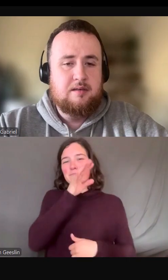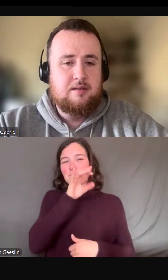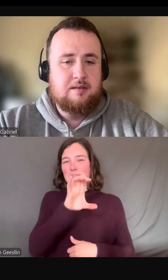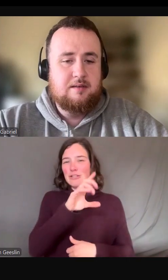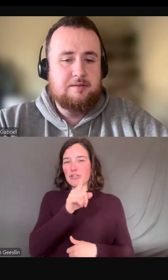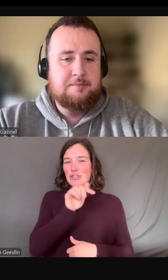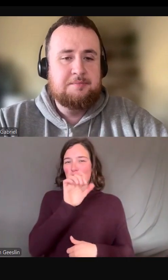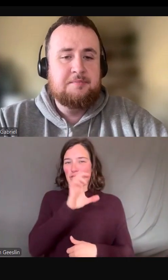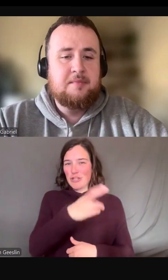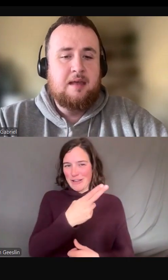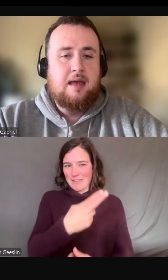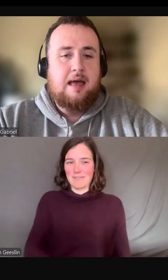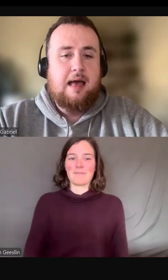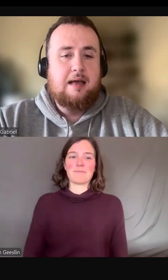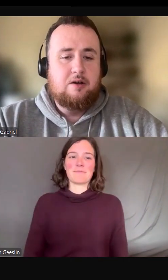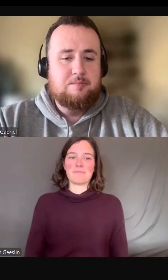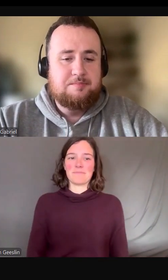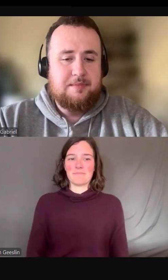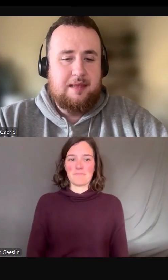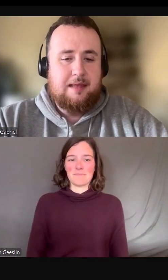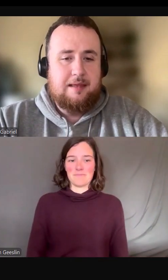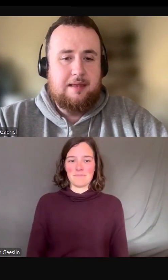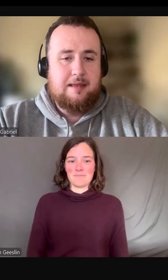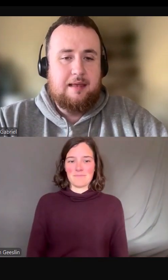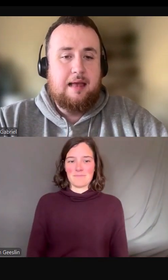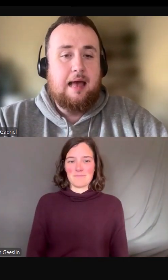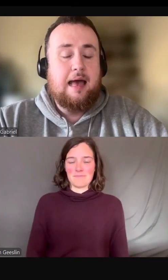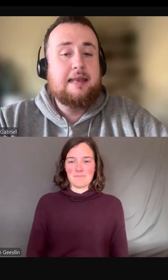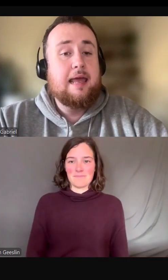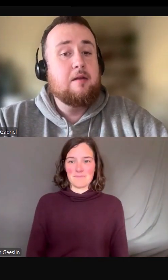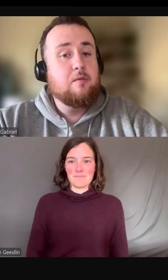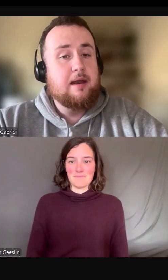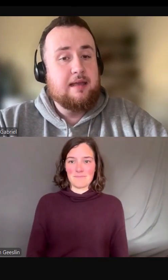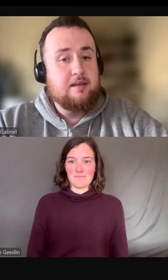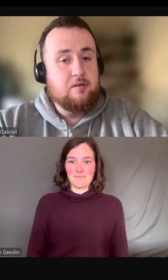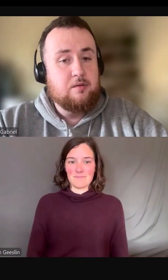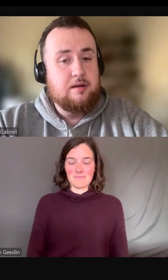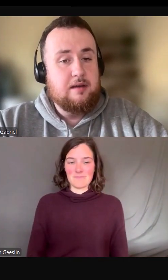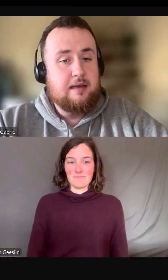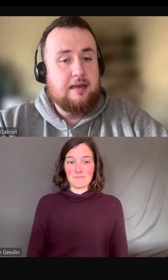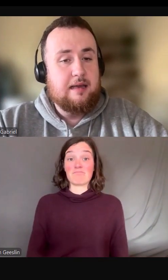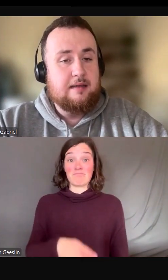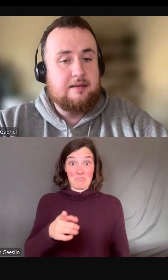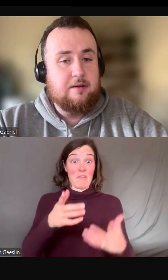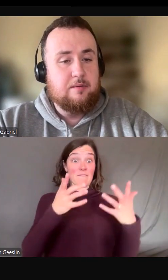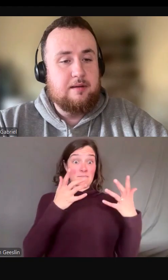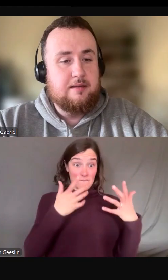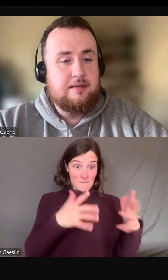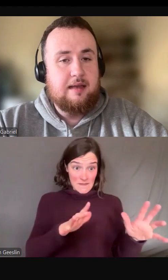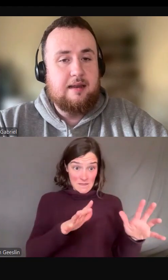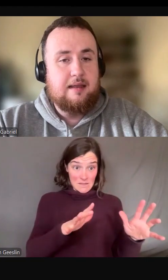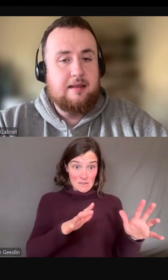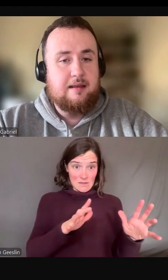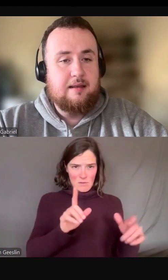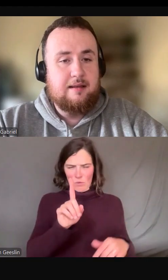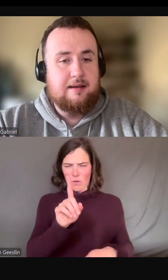filmů. Přeskočte upoutávky. And then what I can do, sorry, 1